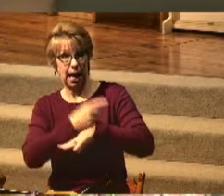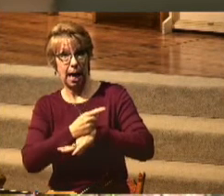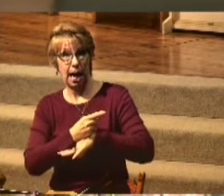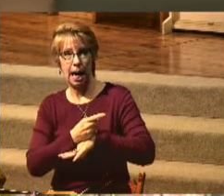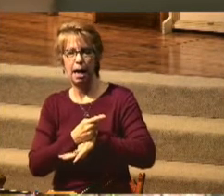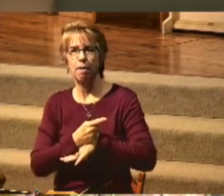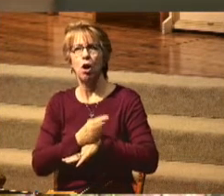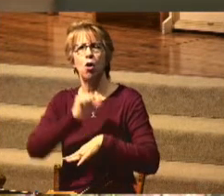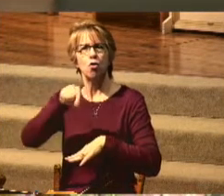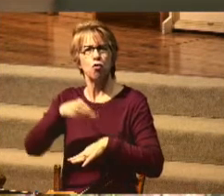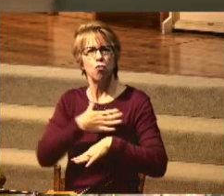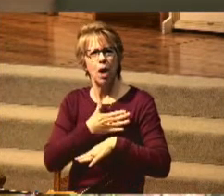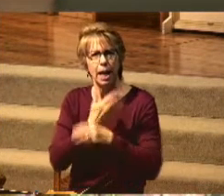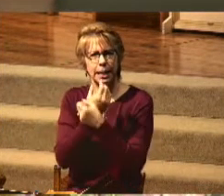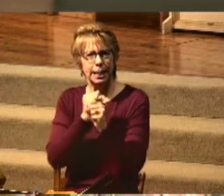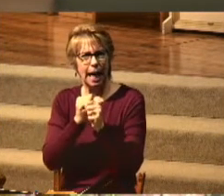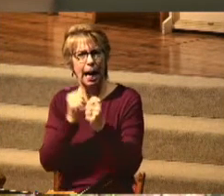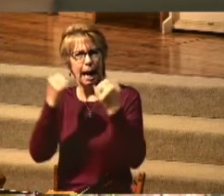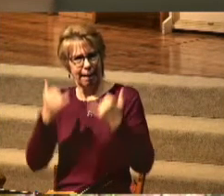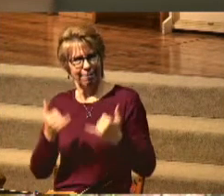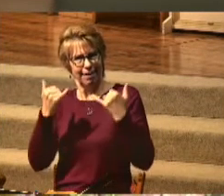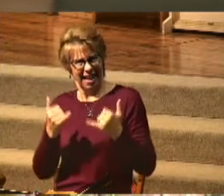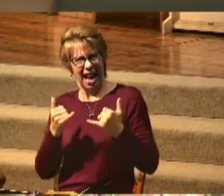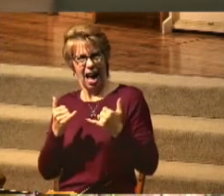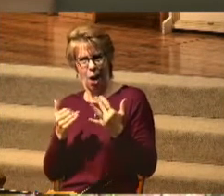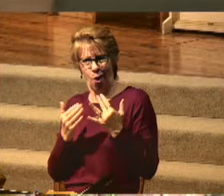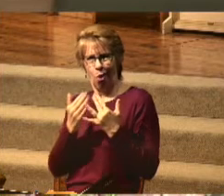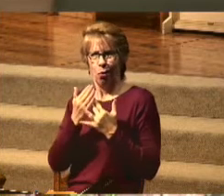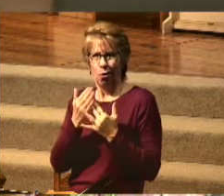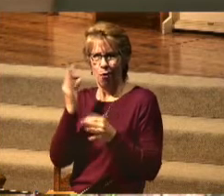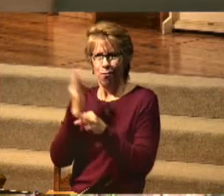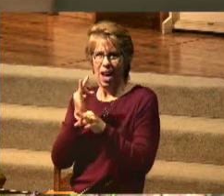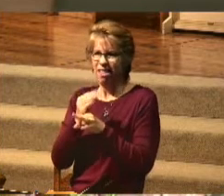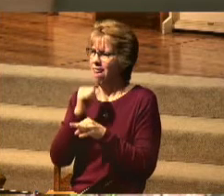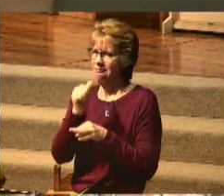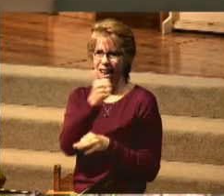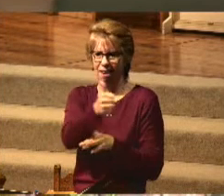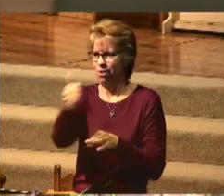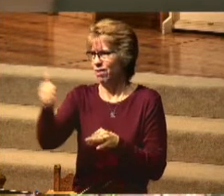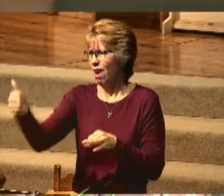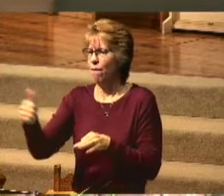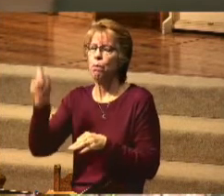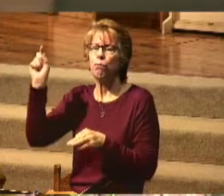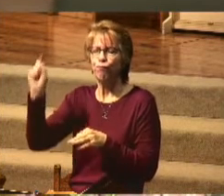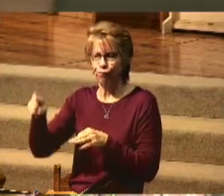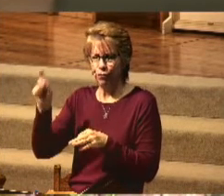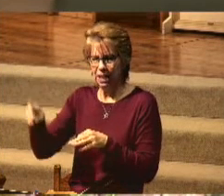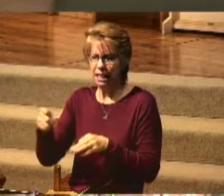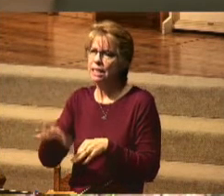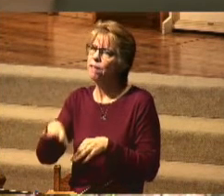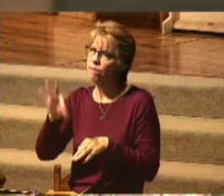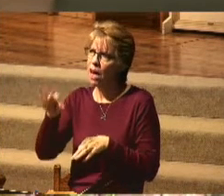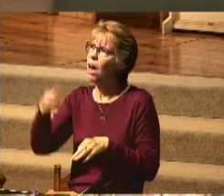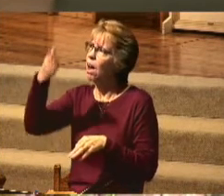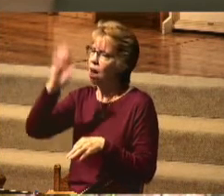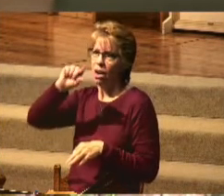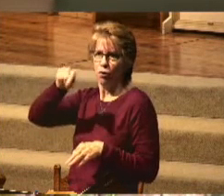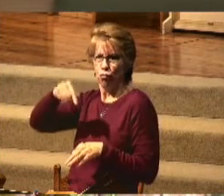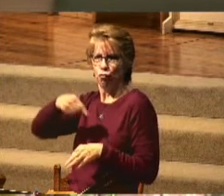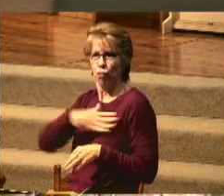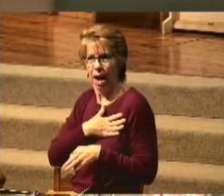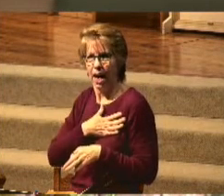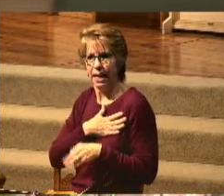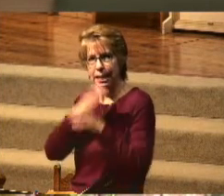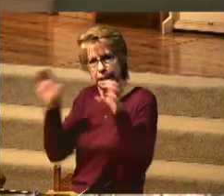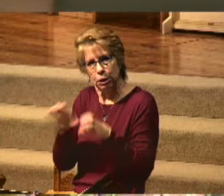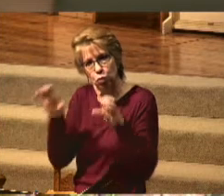you saved through faith and not of yourselves. We need to find the grace of God and do it, whatever it is that